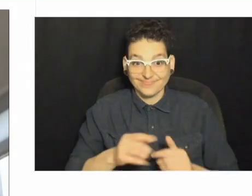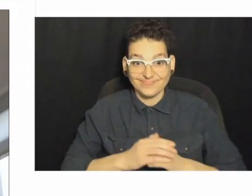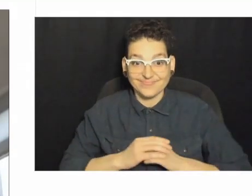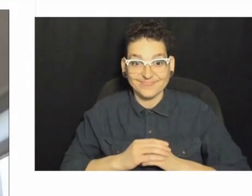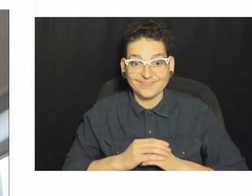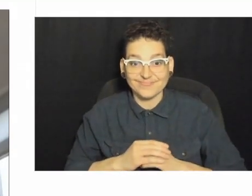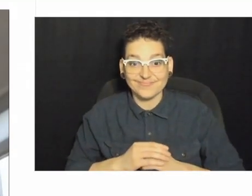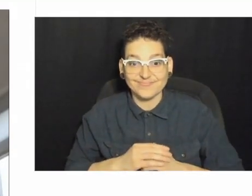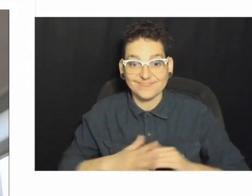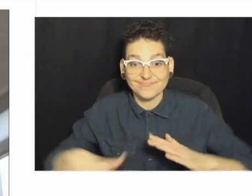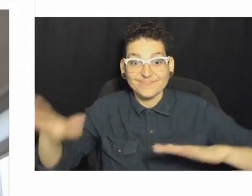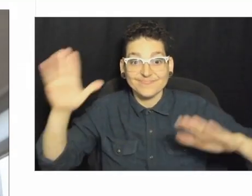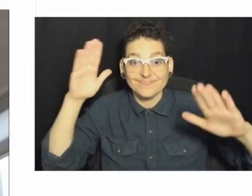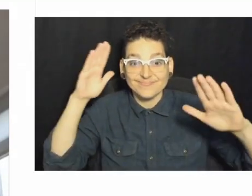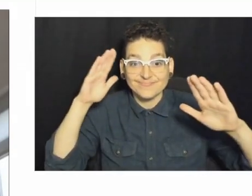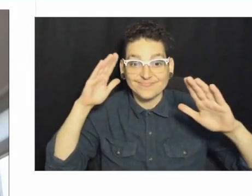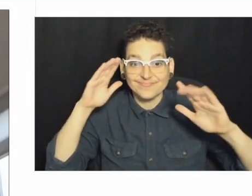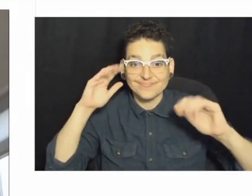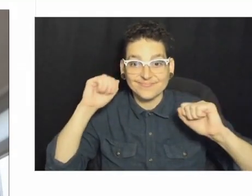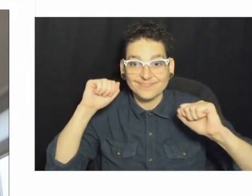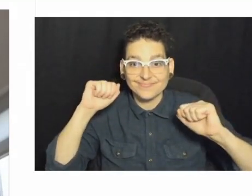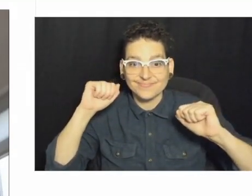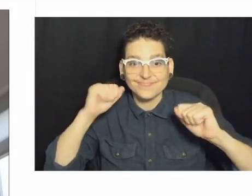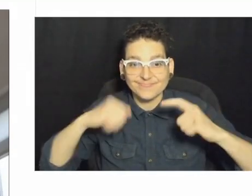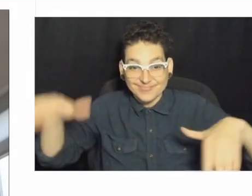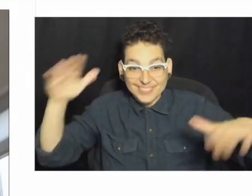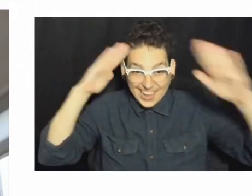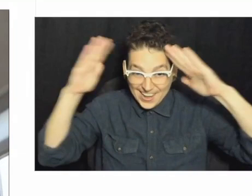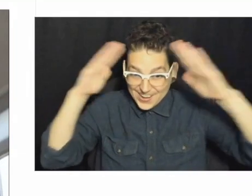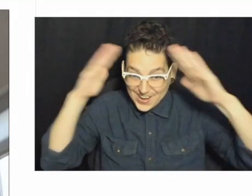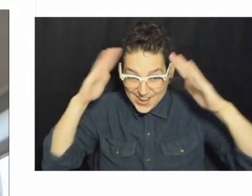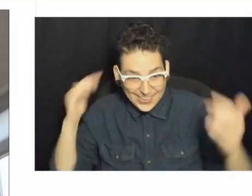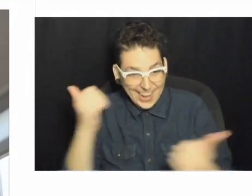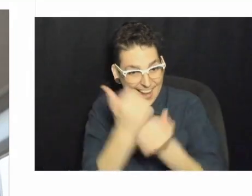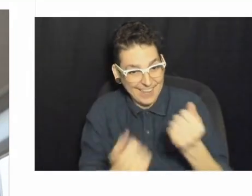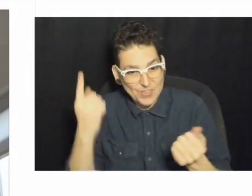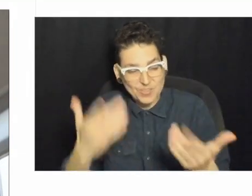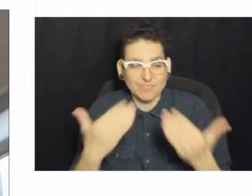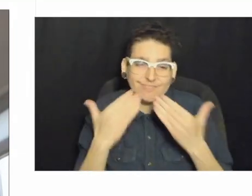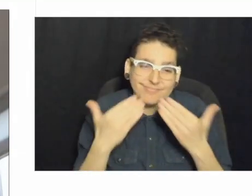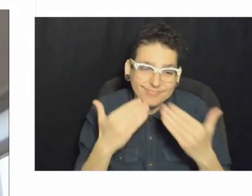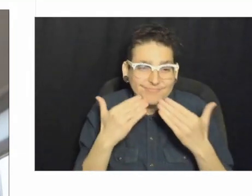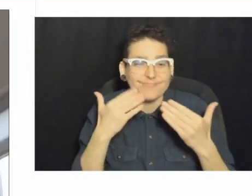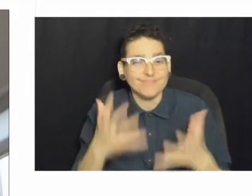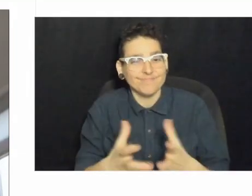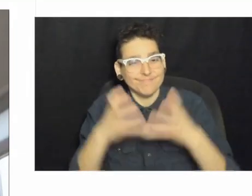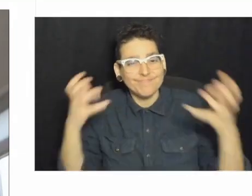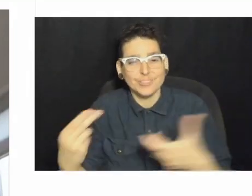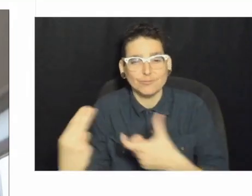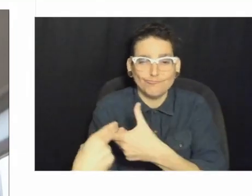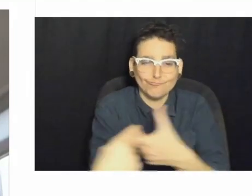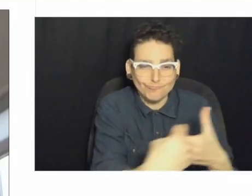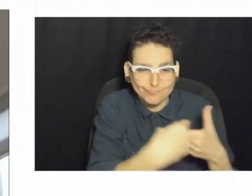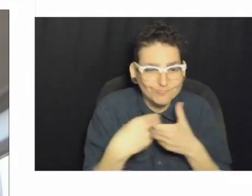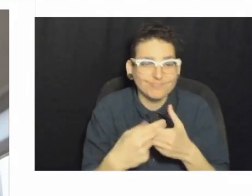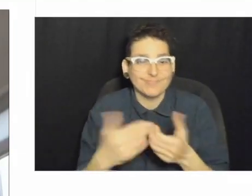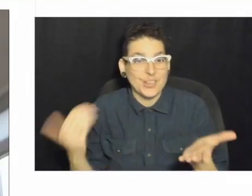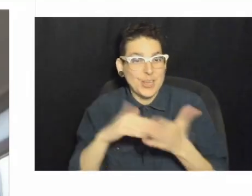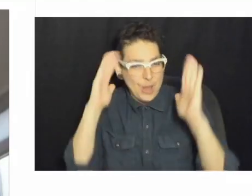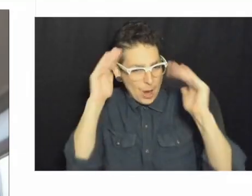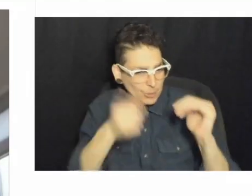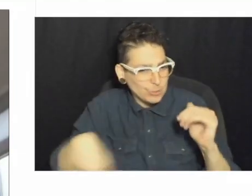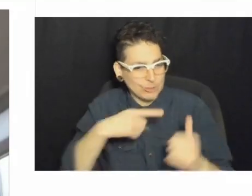Hi, everyone. Thank you so much for rejoining us. I hope everybody had a nice half an hour break, got up and stretched your